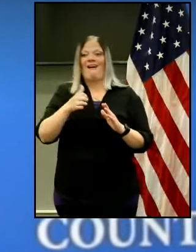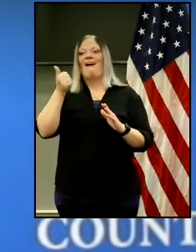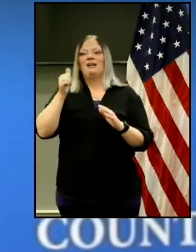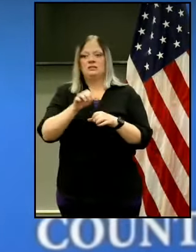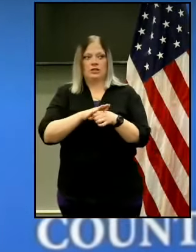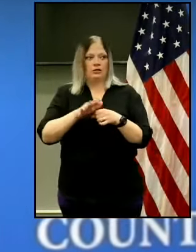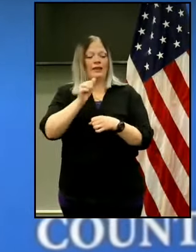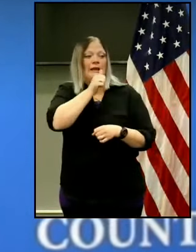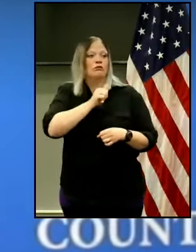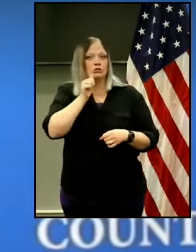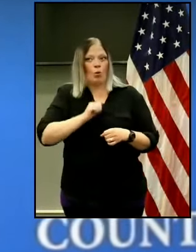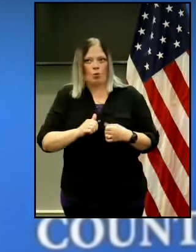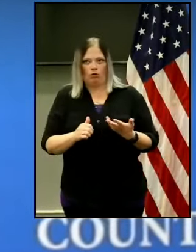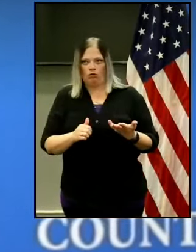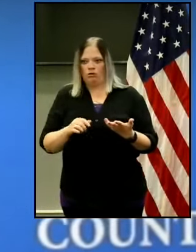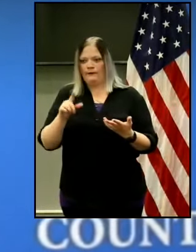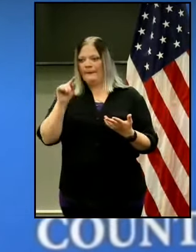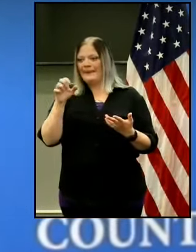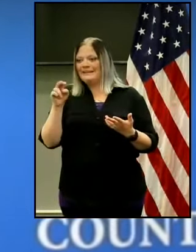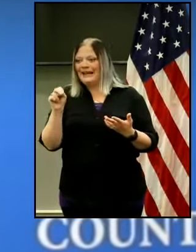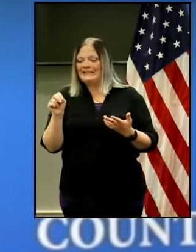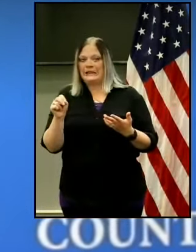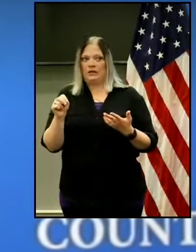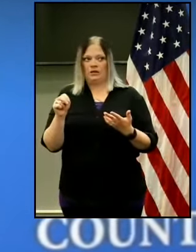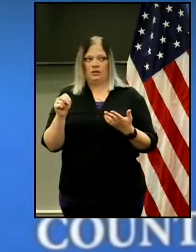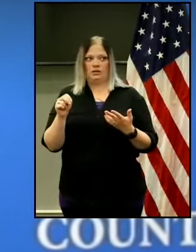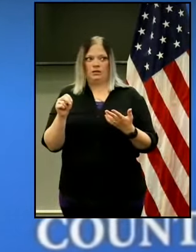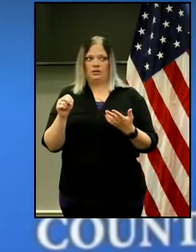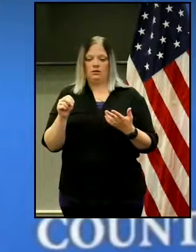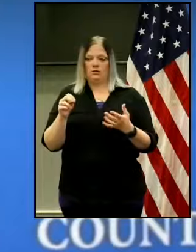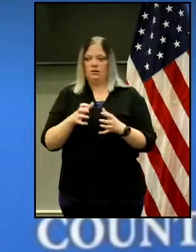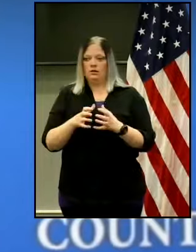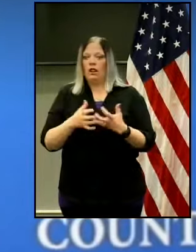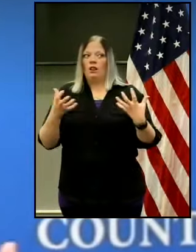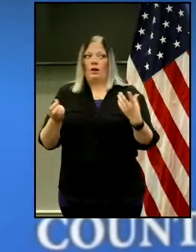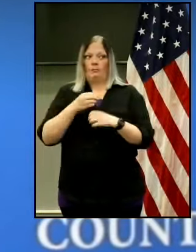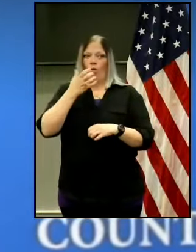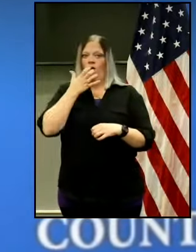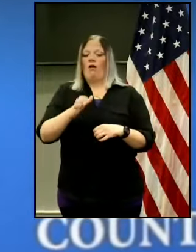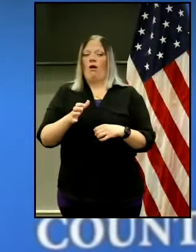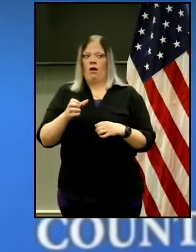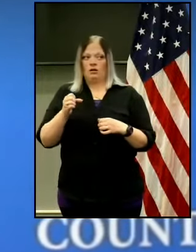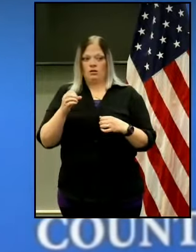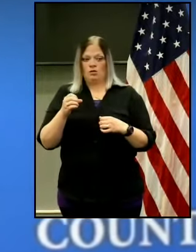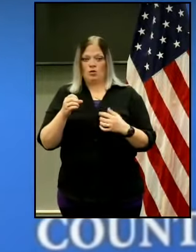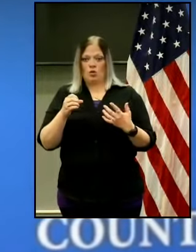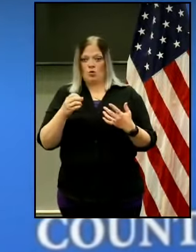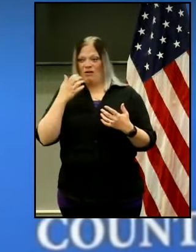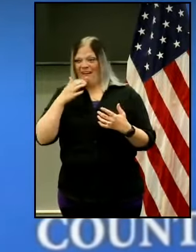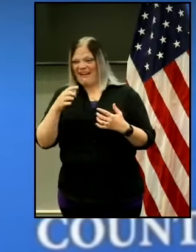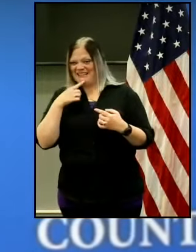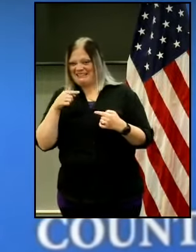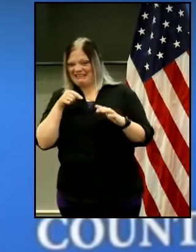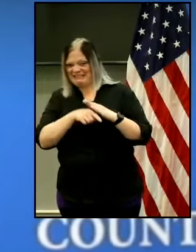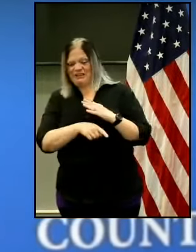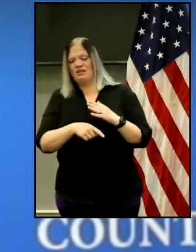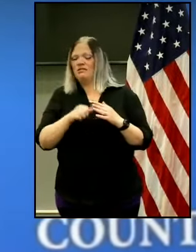communities like Arizona or Tennessee. They're seeing those are a lot hotter than us. So the argument that it gets hotter out, it'll kill the virus,